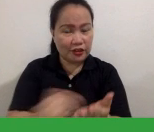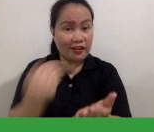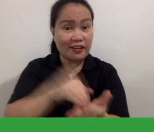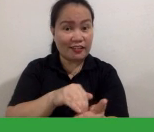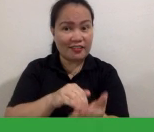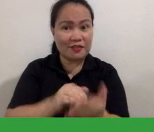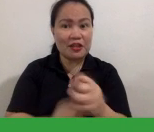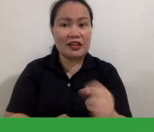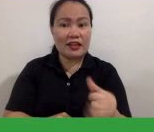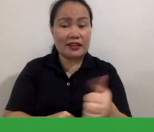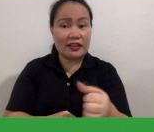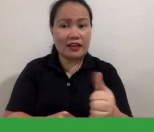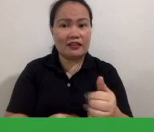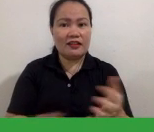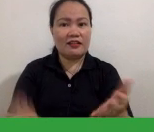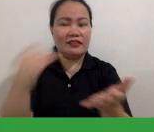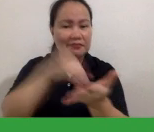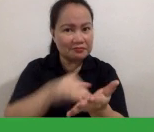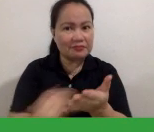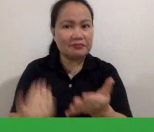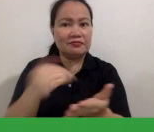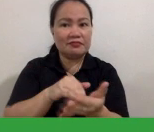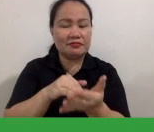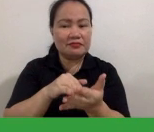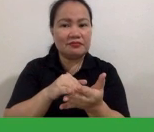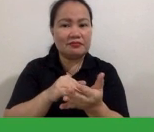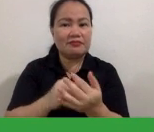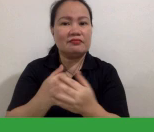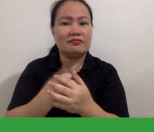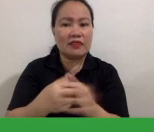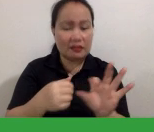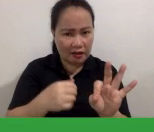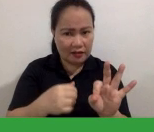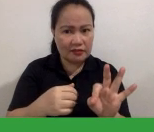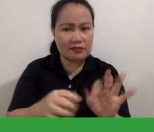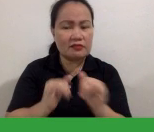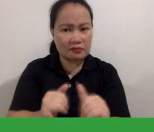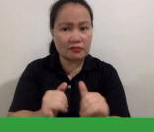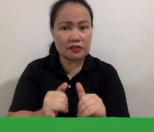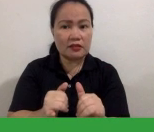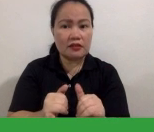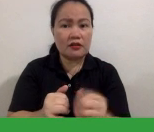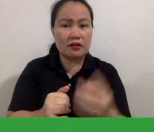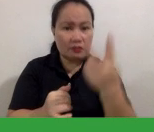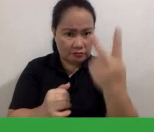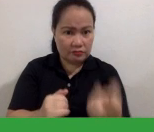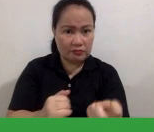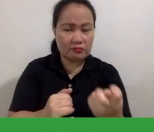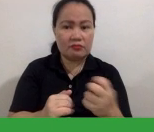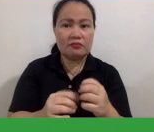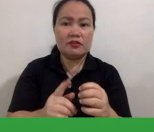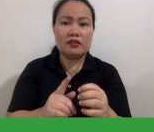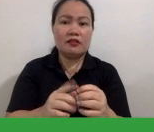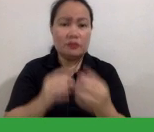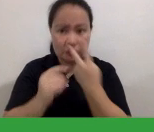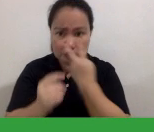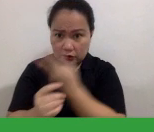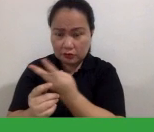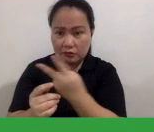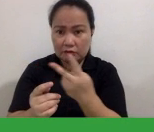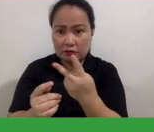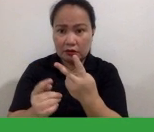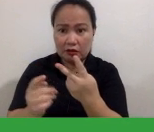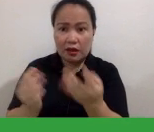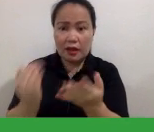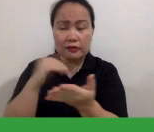that is 1. Borrow ulit tayo ng 0, bring down 0. So, 10 divided by 3, that is 3. 3 times